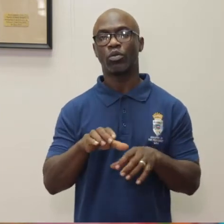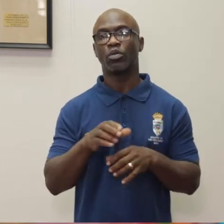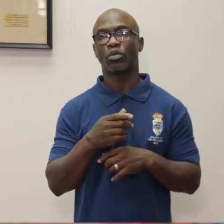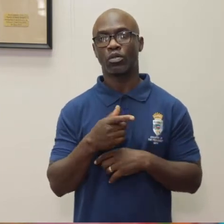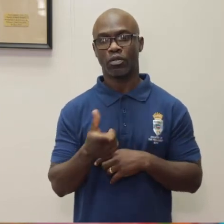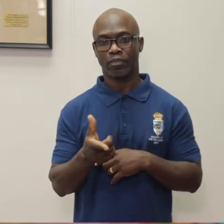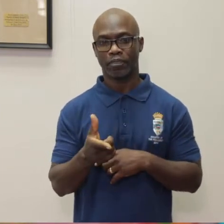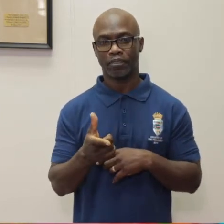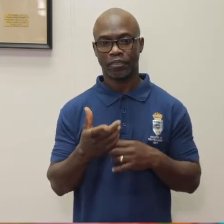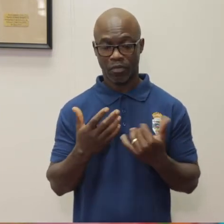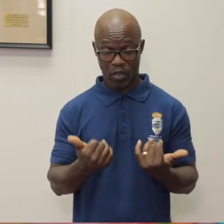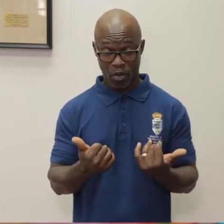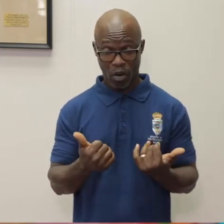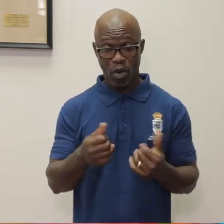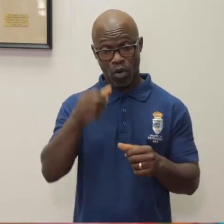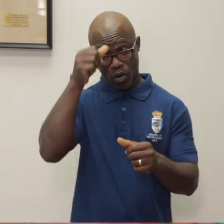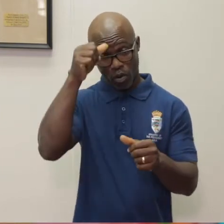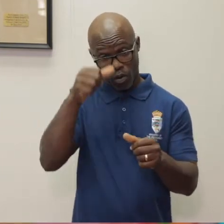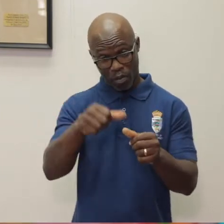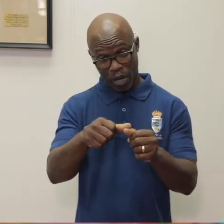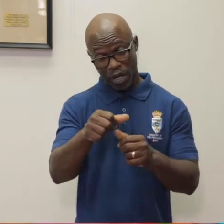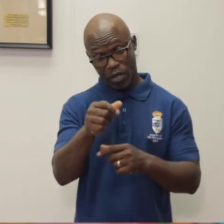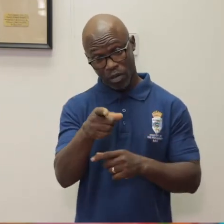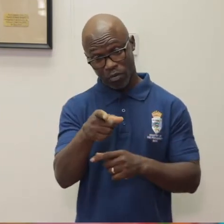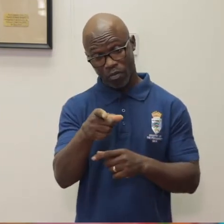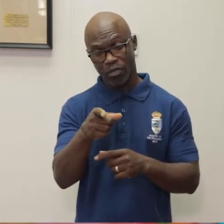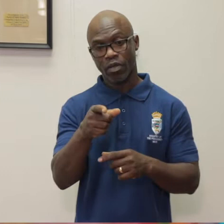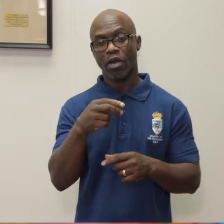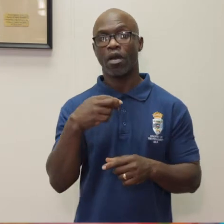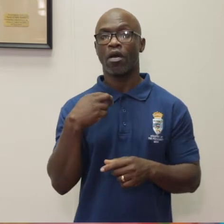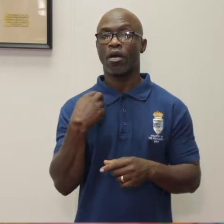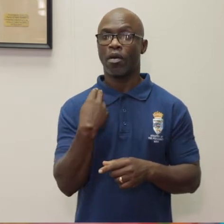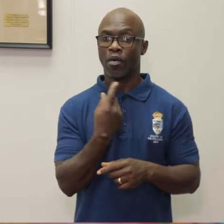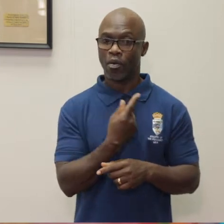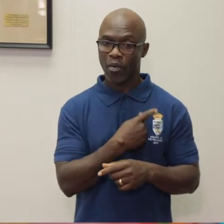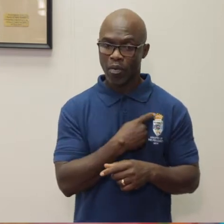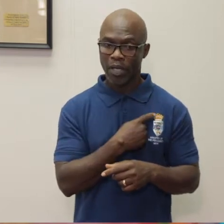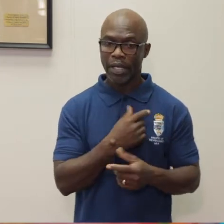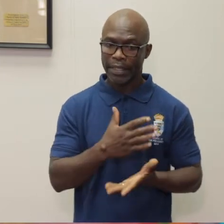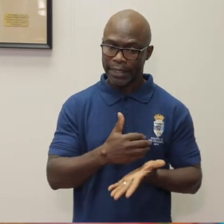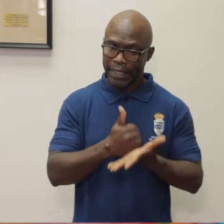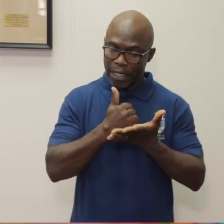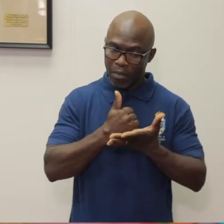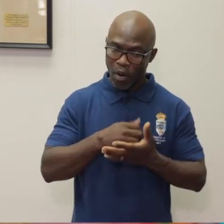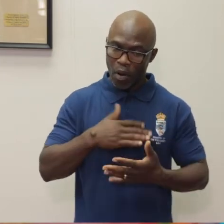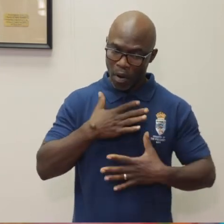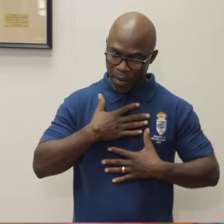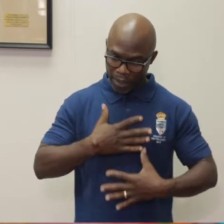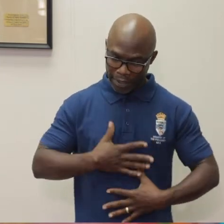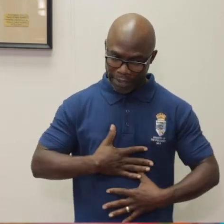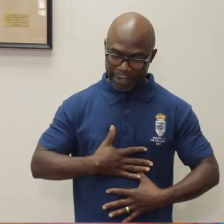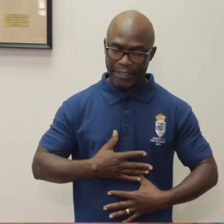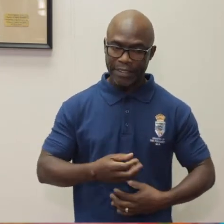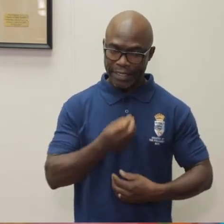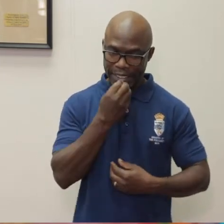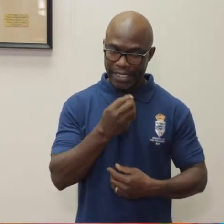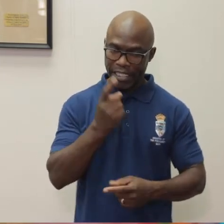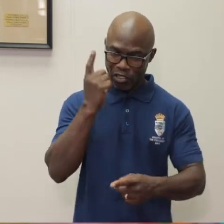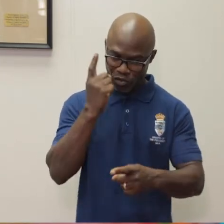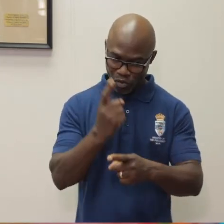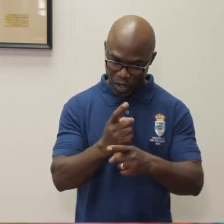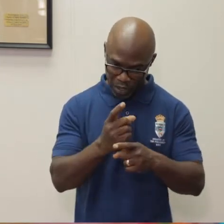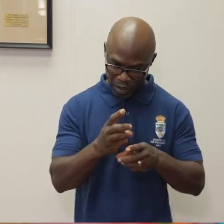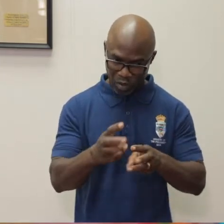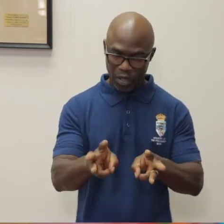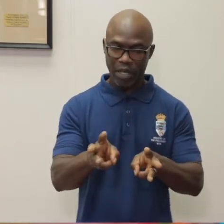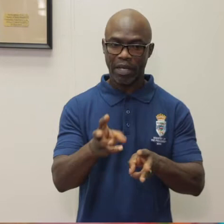I wish to remind you that we can boost our immune system by eating the right foods